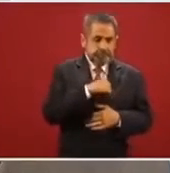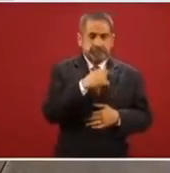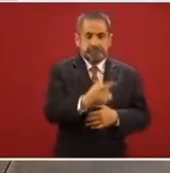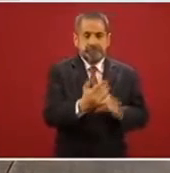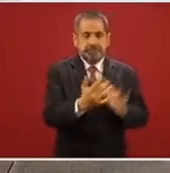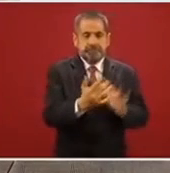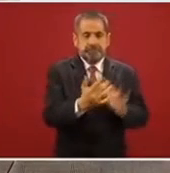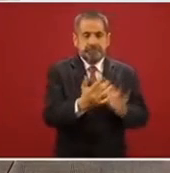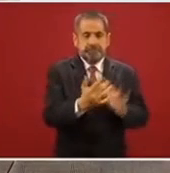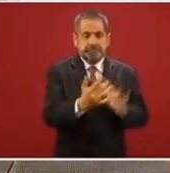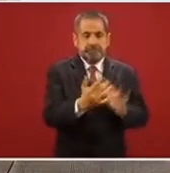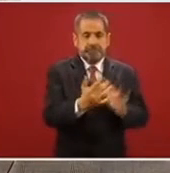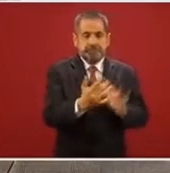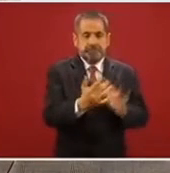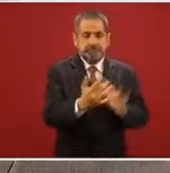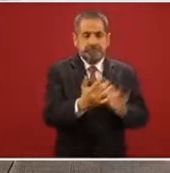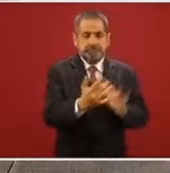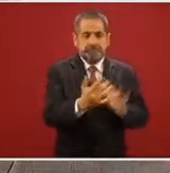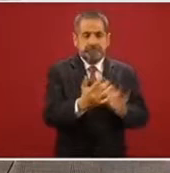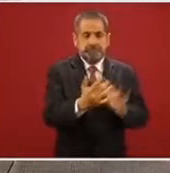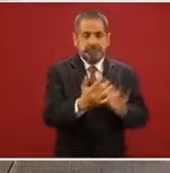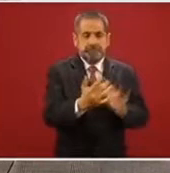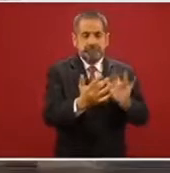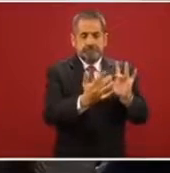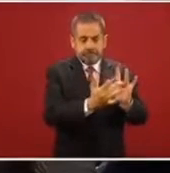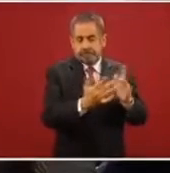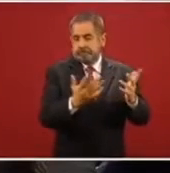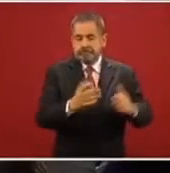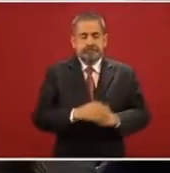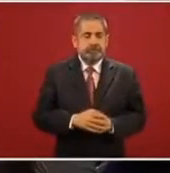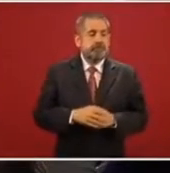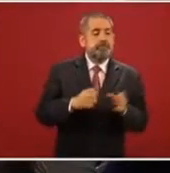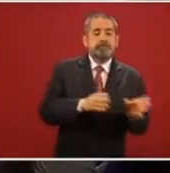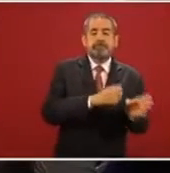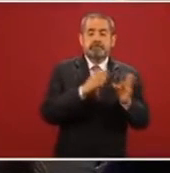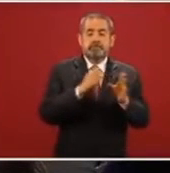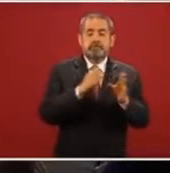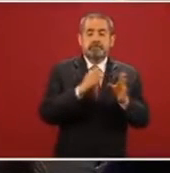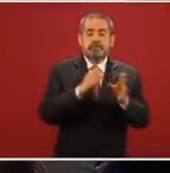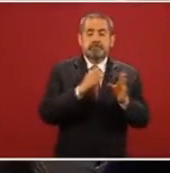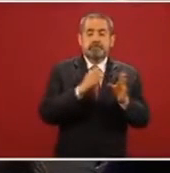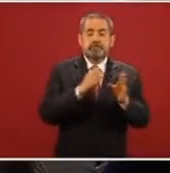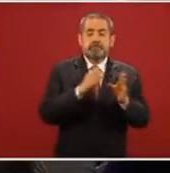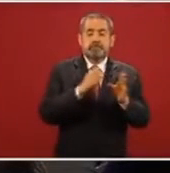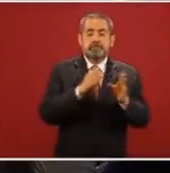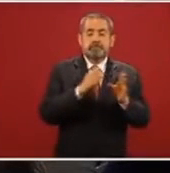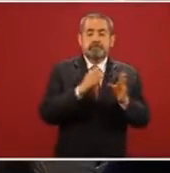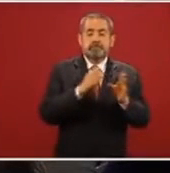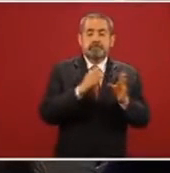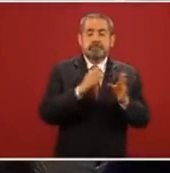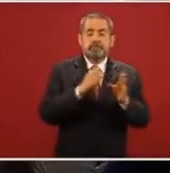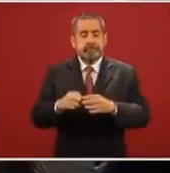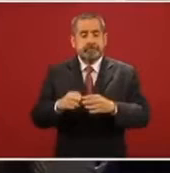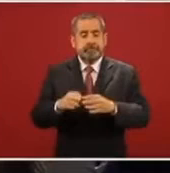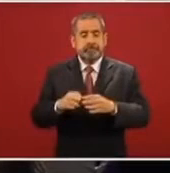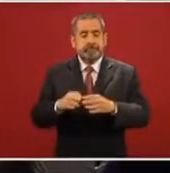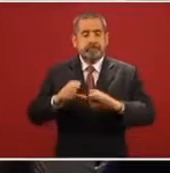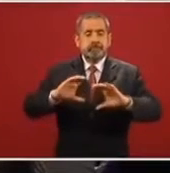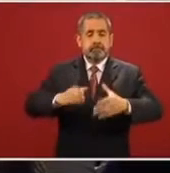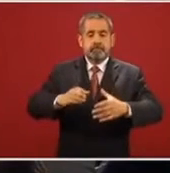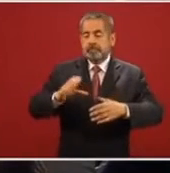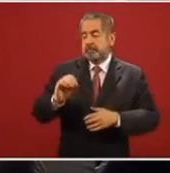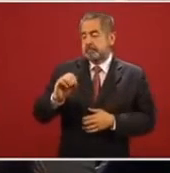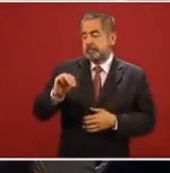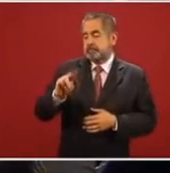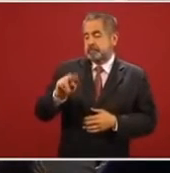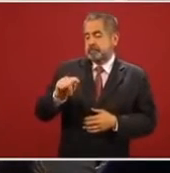escenario 2, And in scene number 2, transmisión comunitaria, community transmission, donde